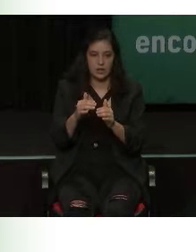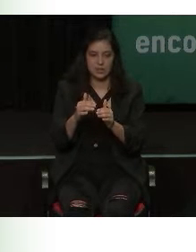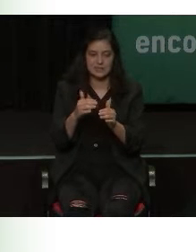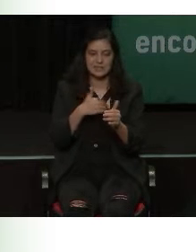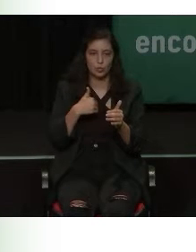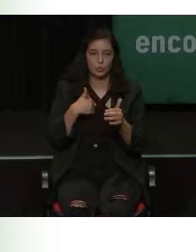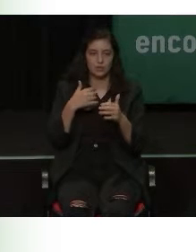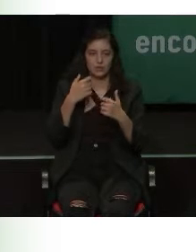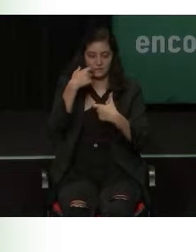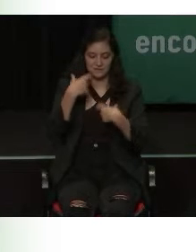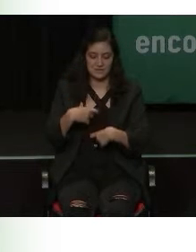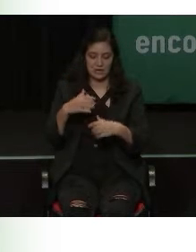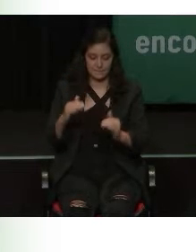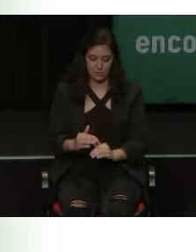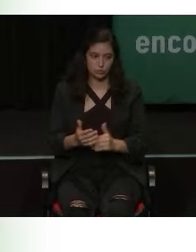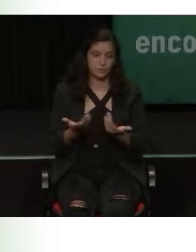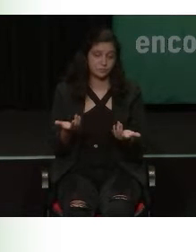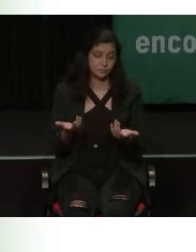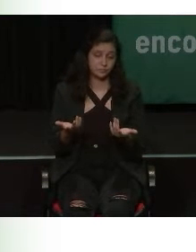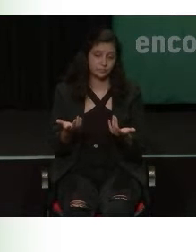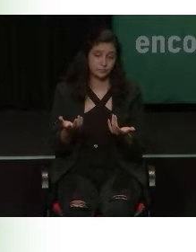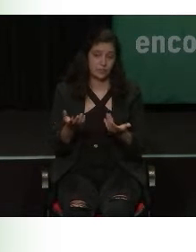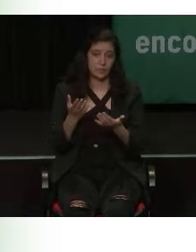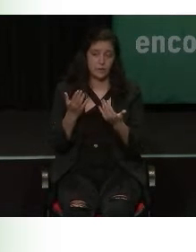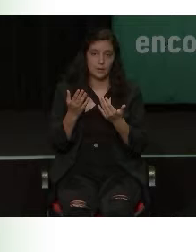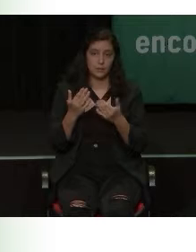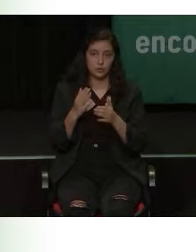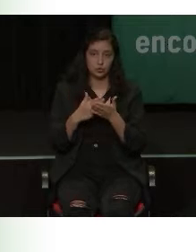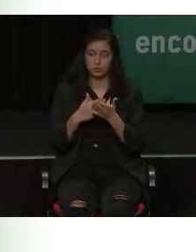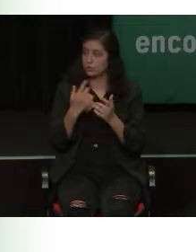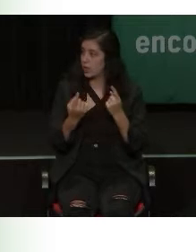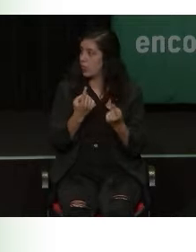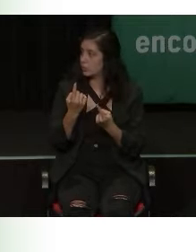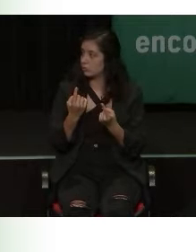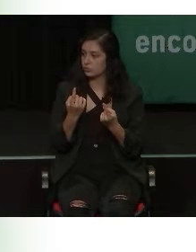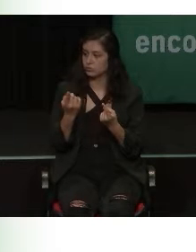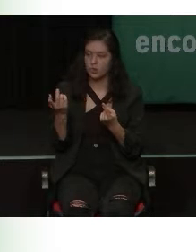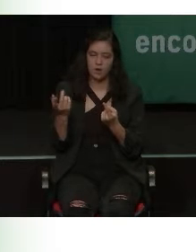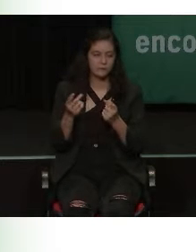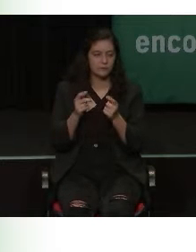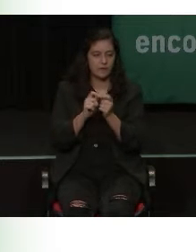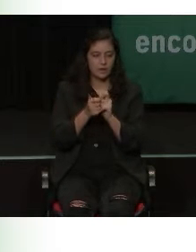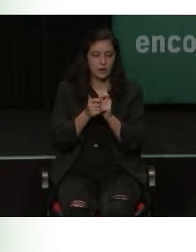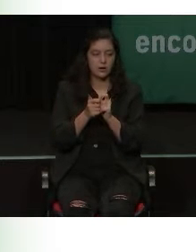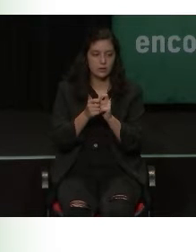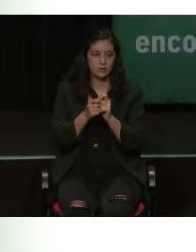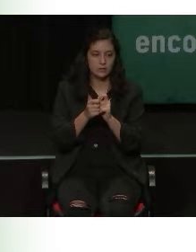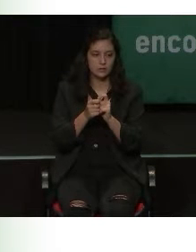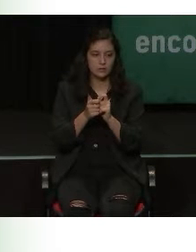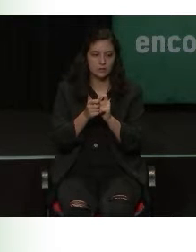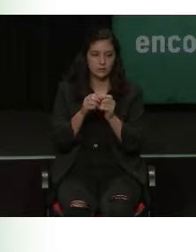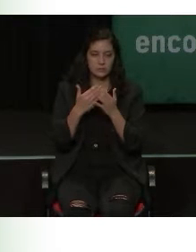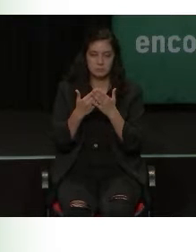But not as used in physical health. However, some studies, if we use